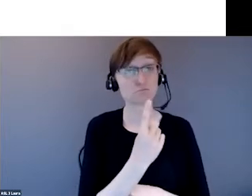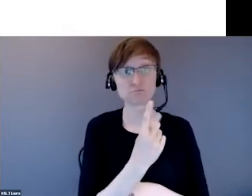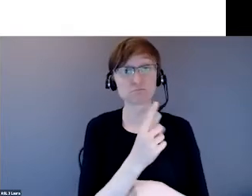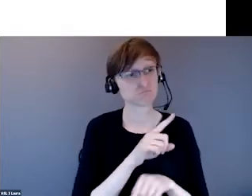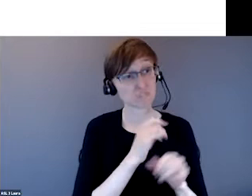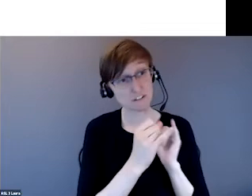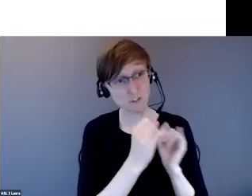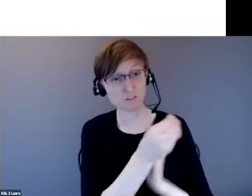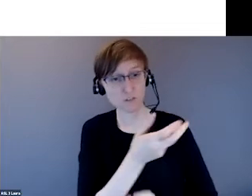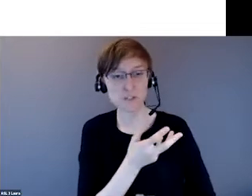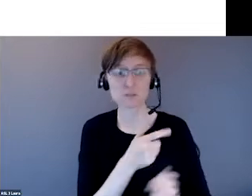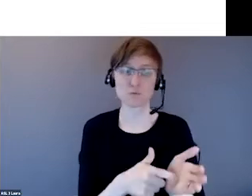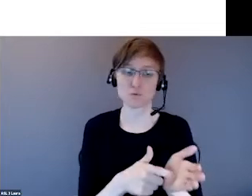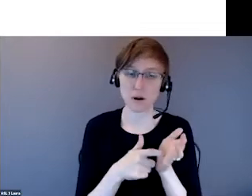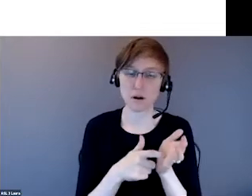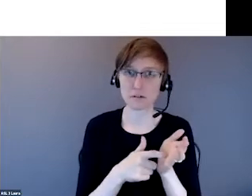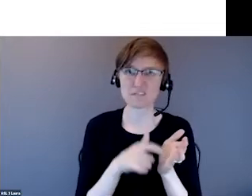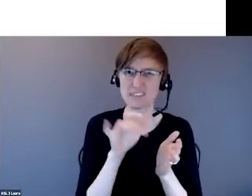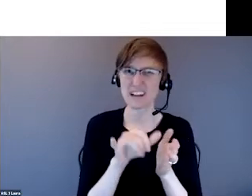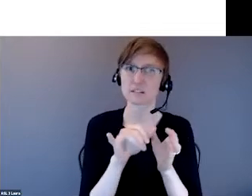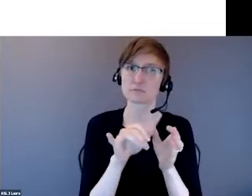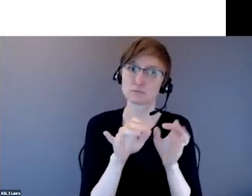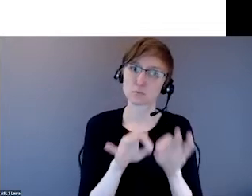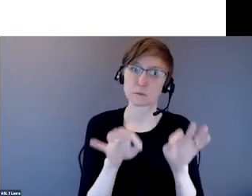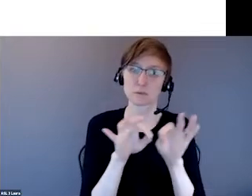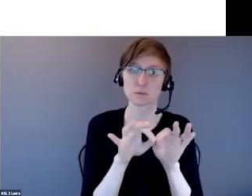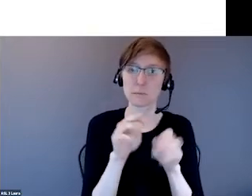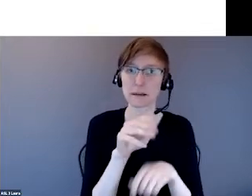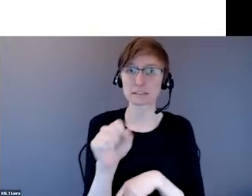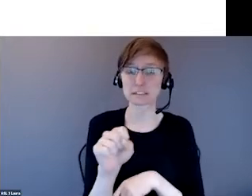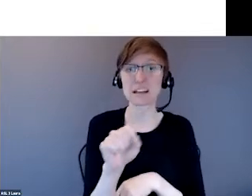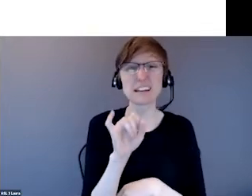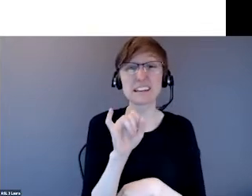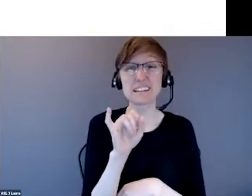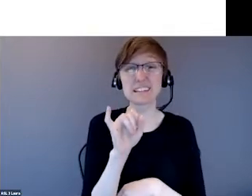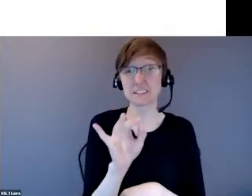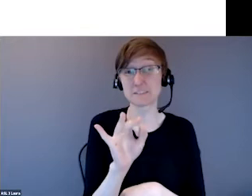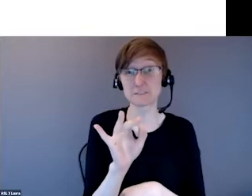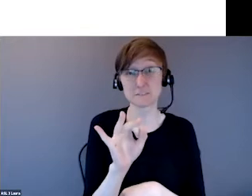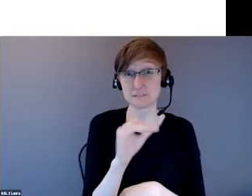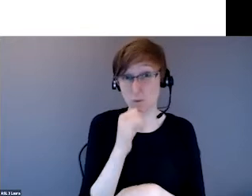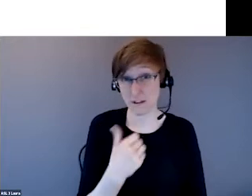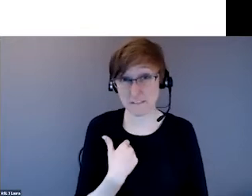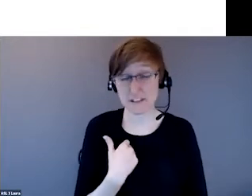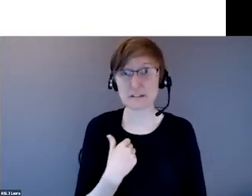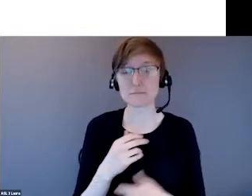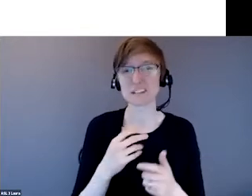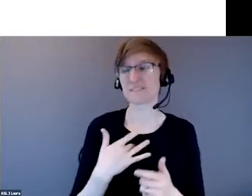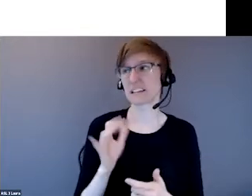otherwise people think, oh, well, they are the exception. And this participant was referring to themselves being in a leadership